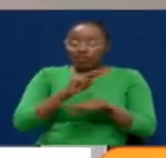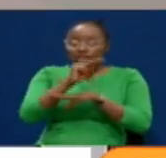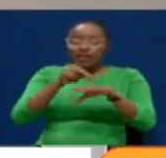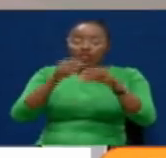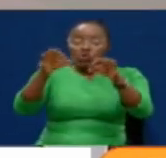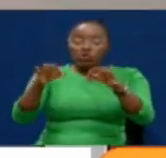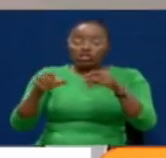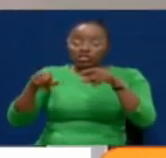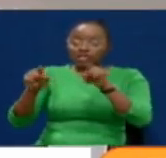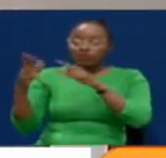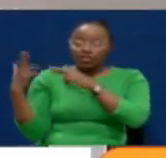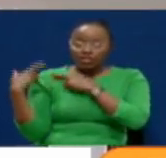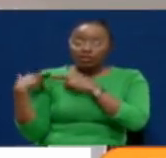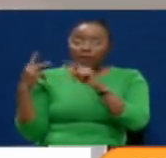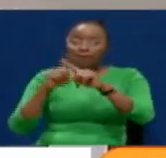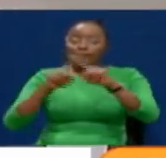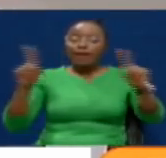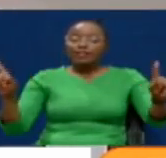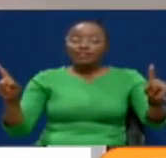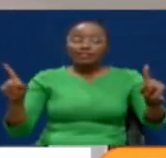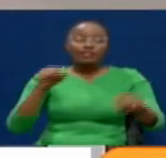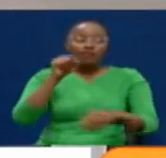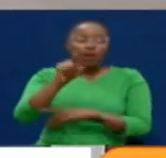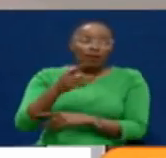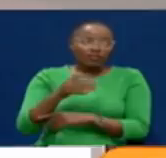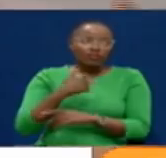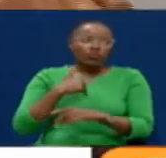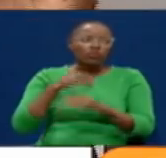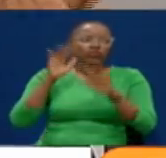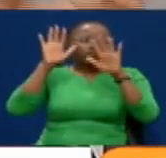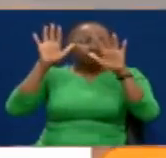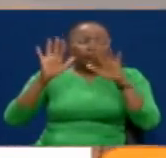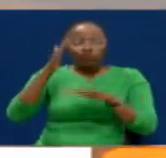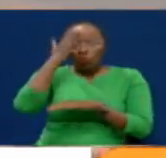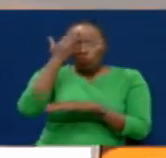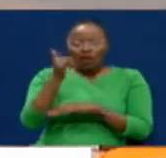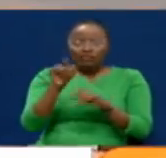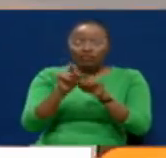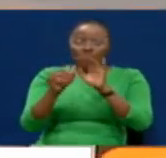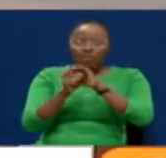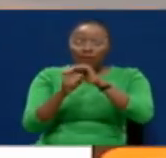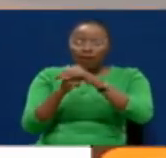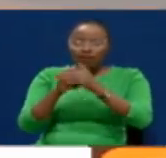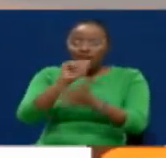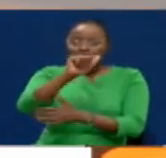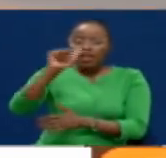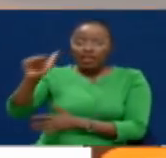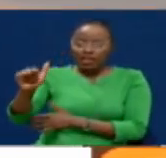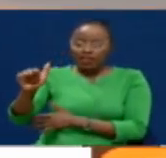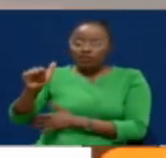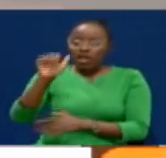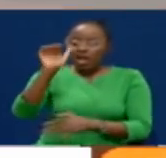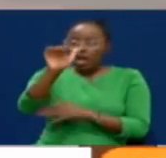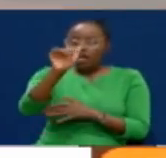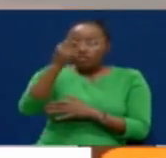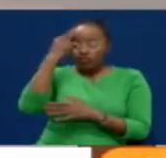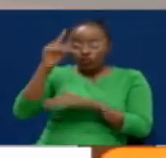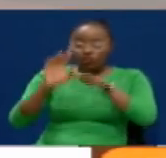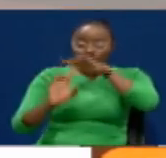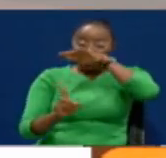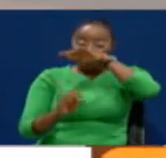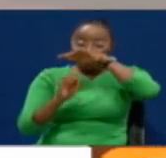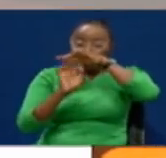treasury but it was so instrumental, because as a patron of the AA, he asked for the Ministry